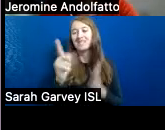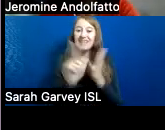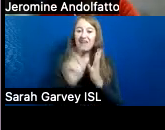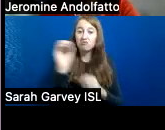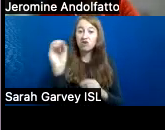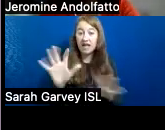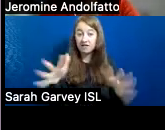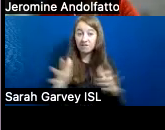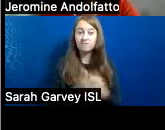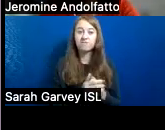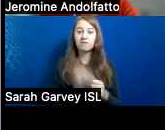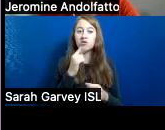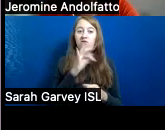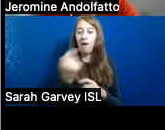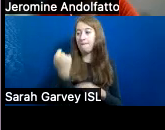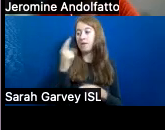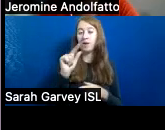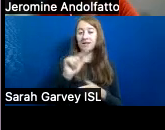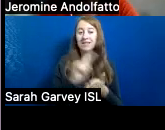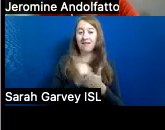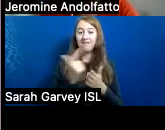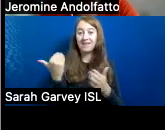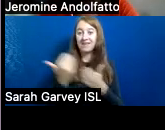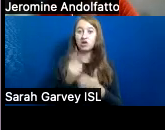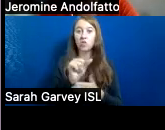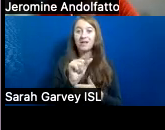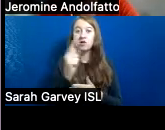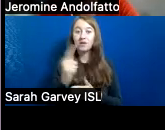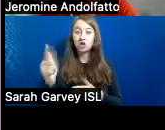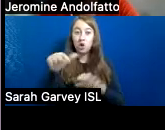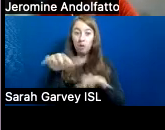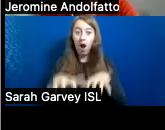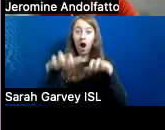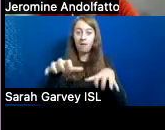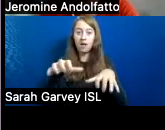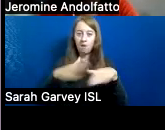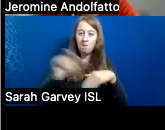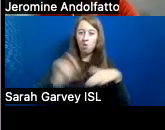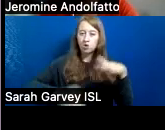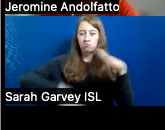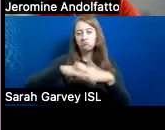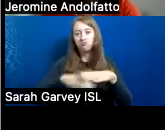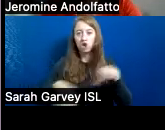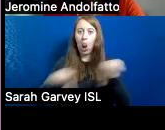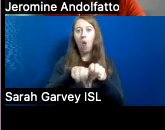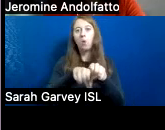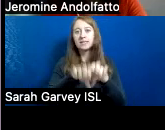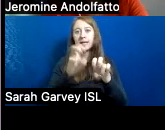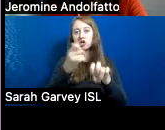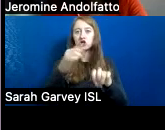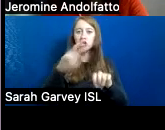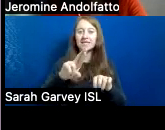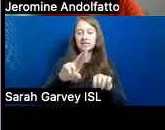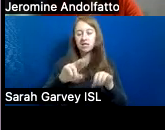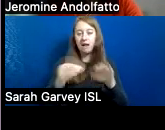2022 was the one which was the closest to gender balance, and it passed quite a few legislation